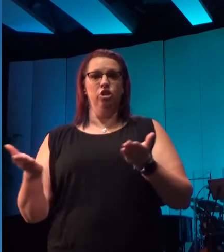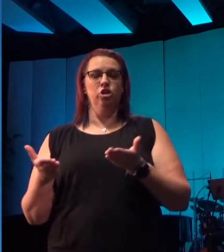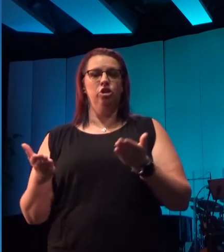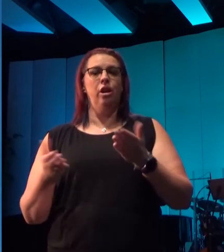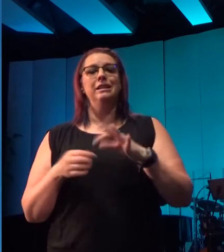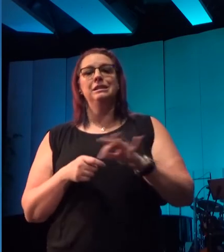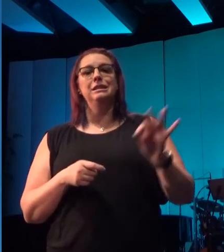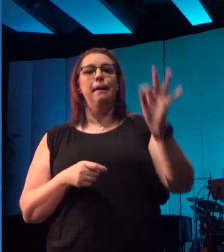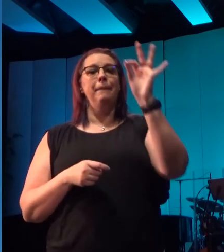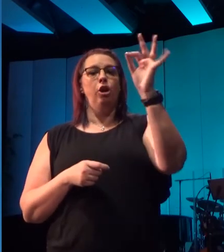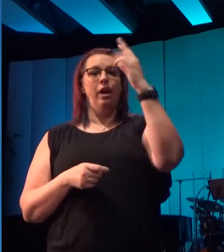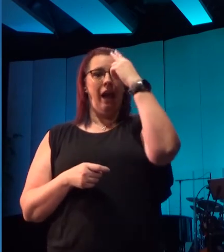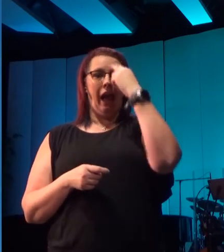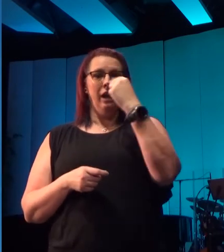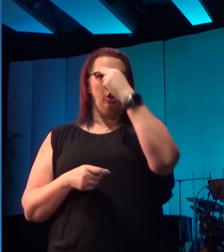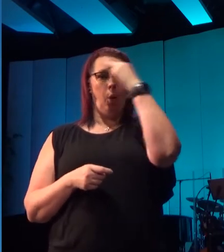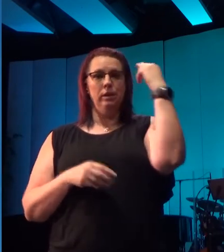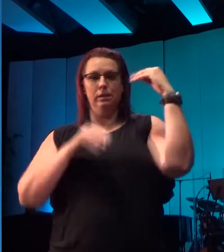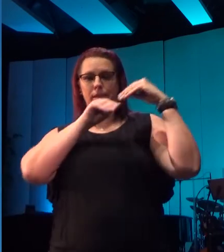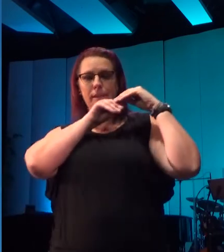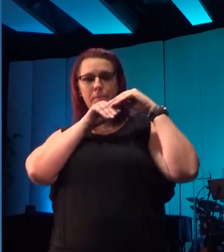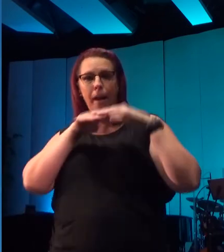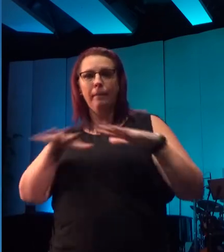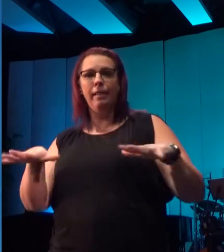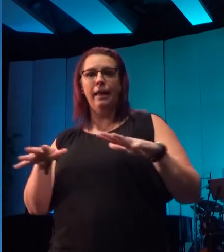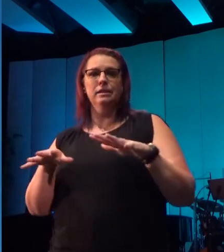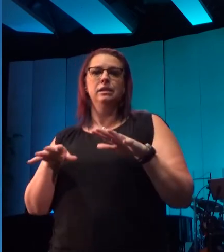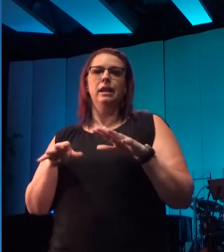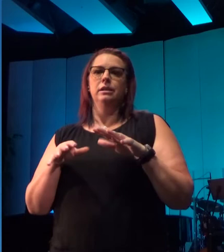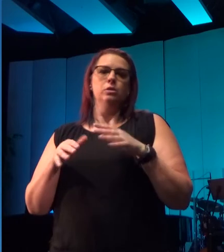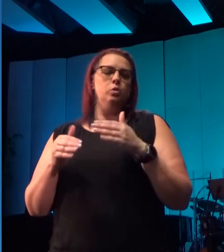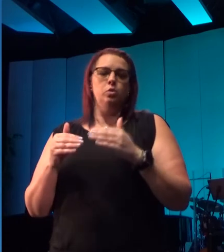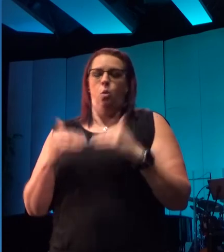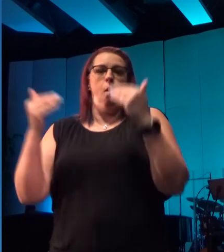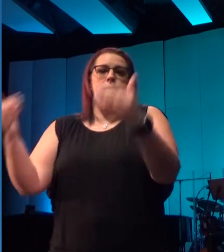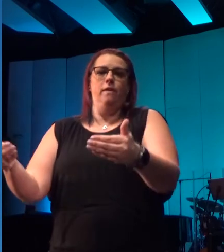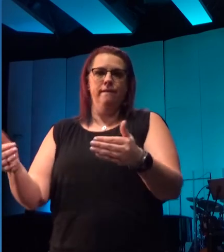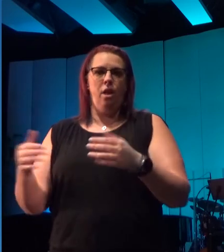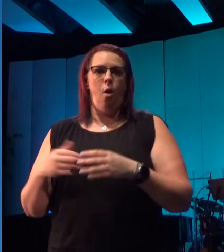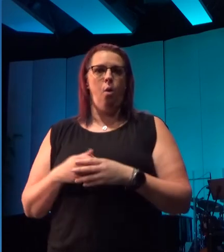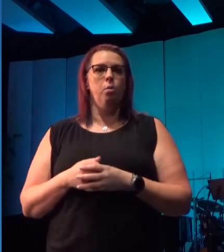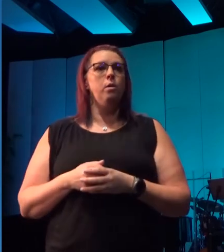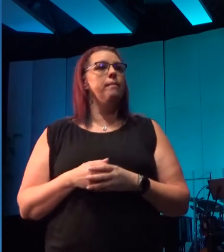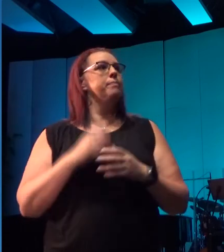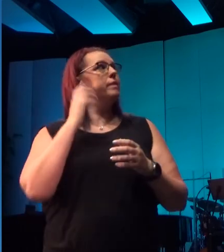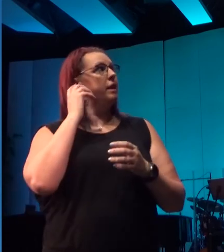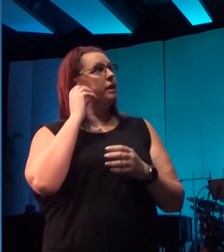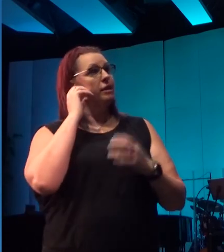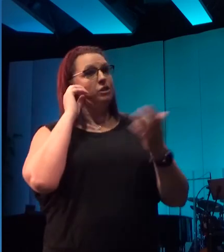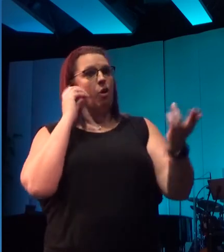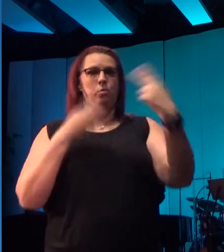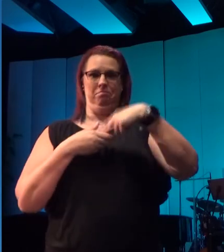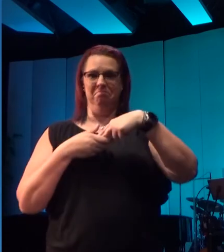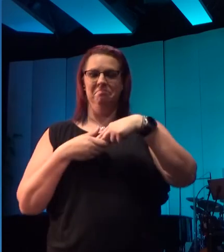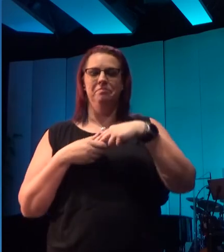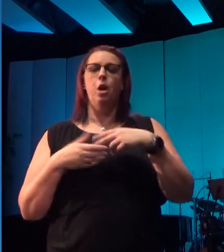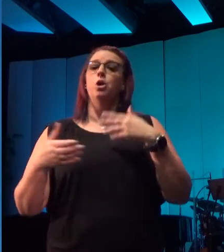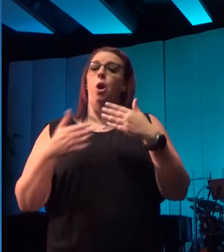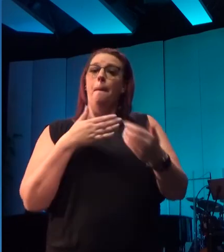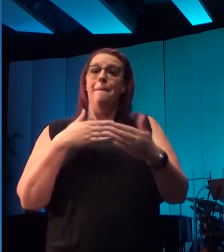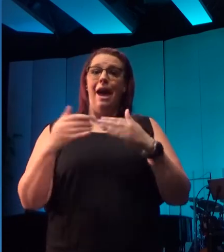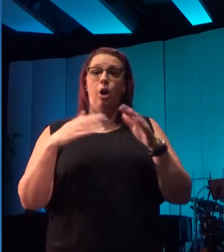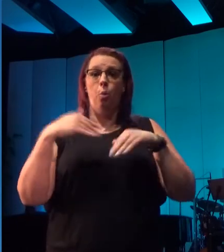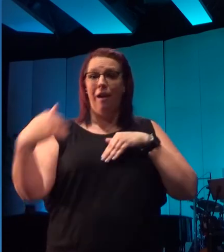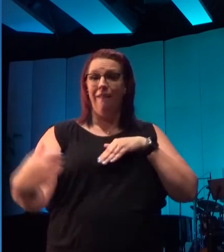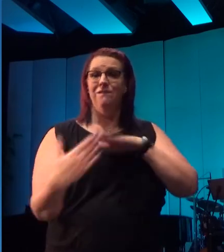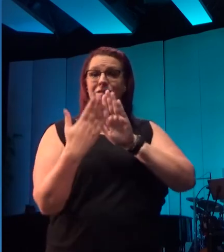truth awareness. My blessings overflow. Let's joyously proclaim this. No matter what I face, a feast